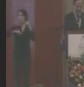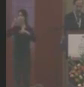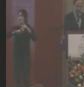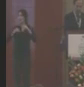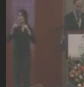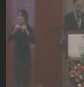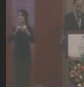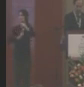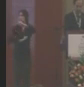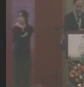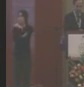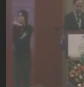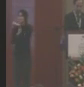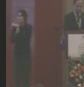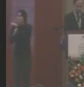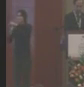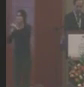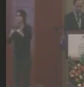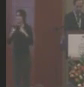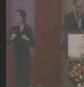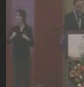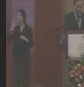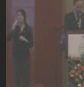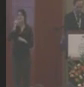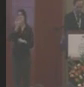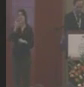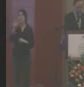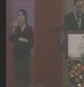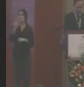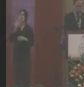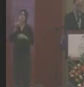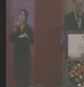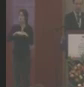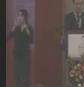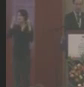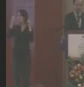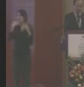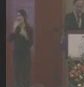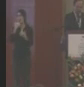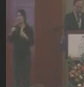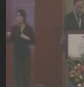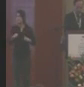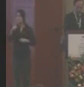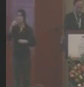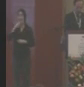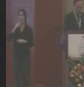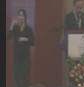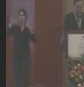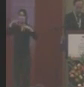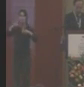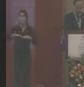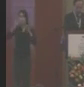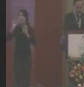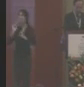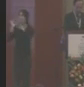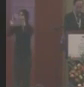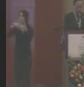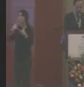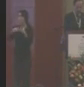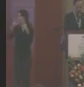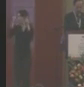the fundamental pillars to follow in order to reduce adverse effects of disasters in our territory.